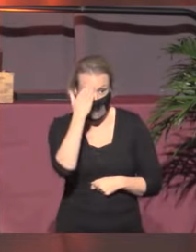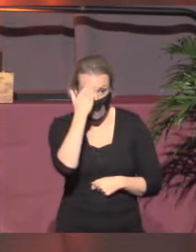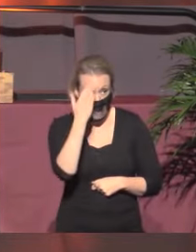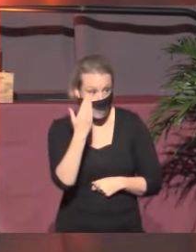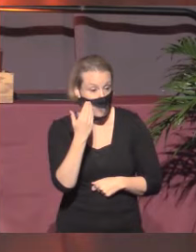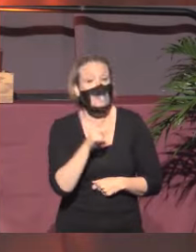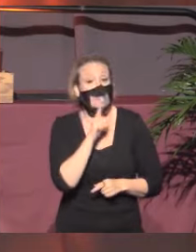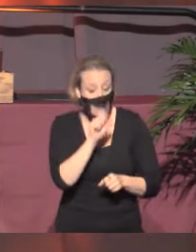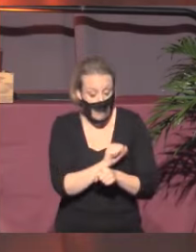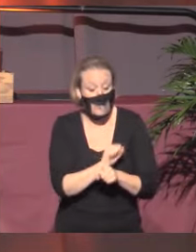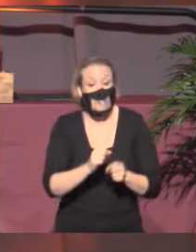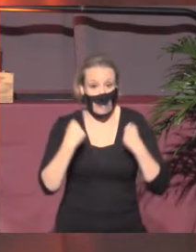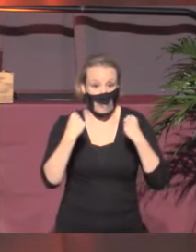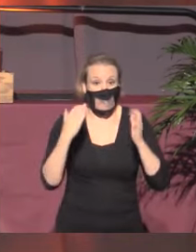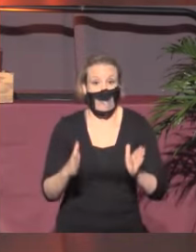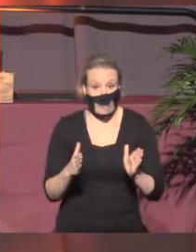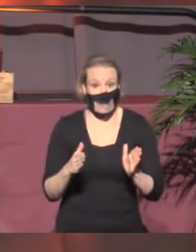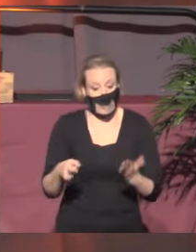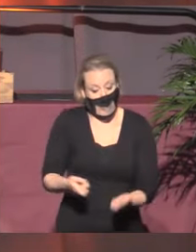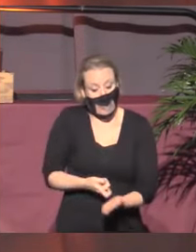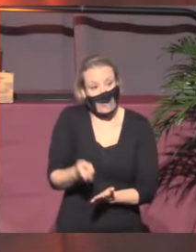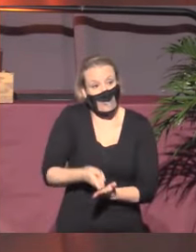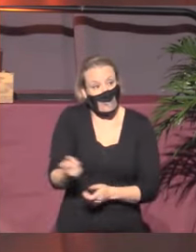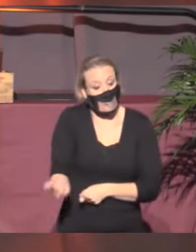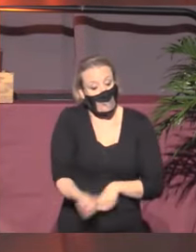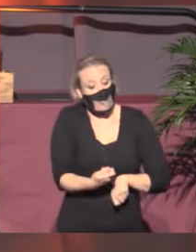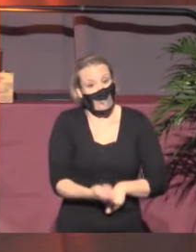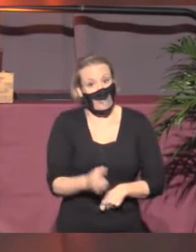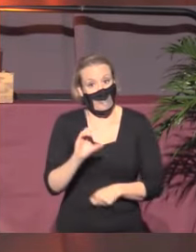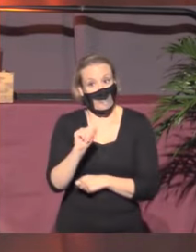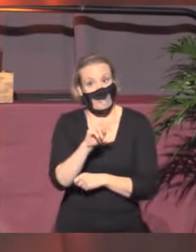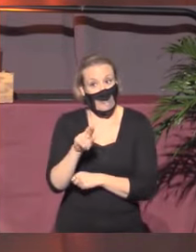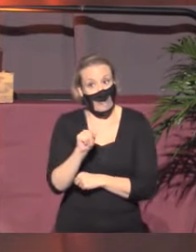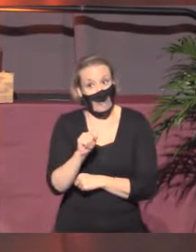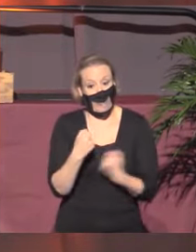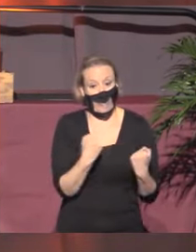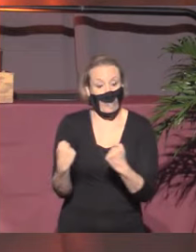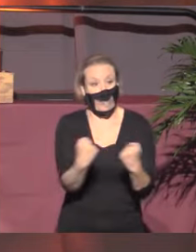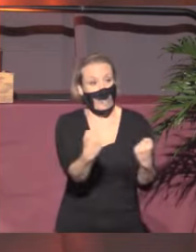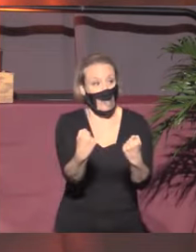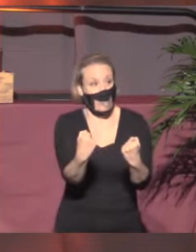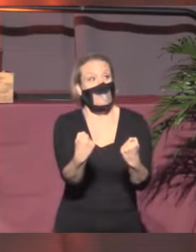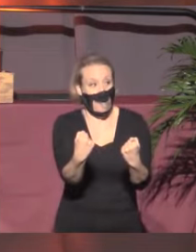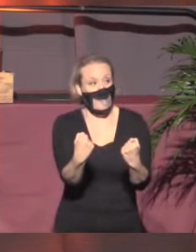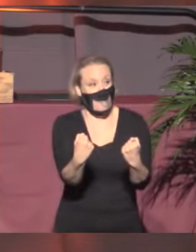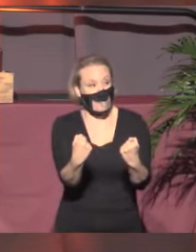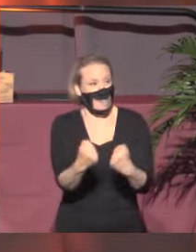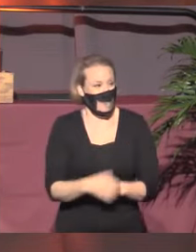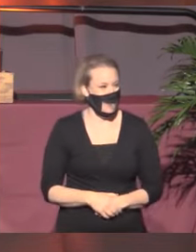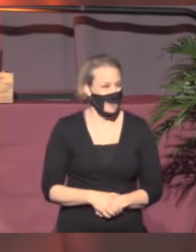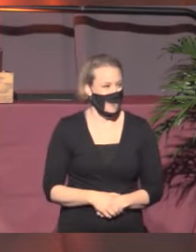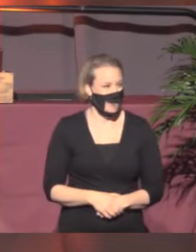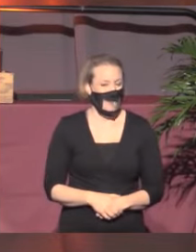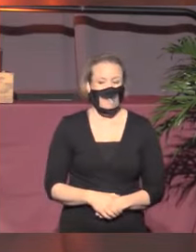go. But we got from point A to point B, and I have to say, it is a joy to